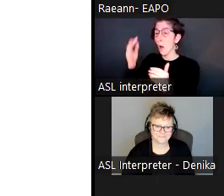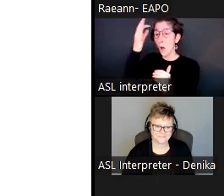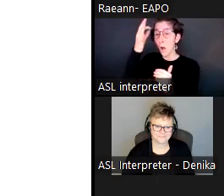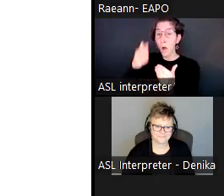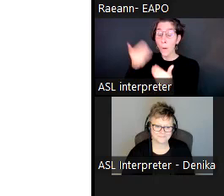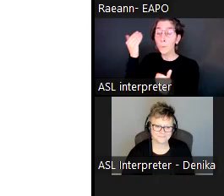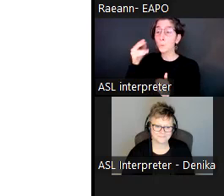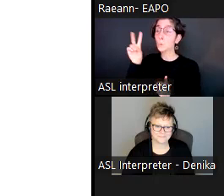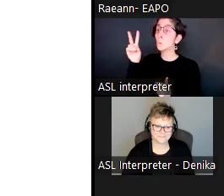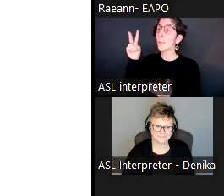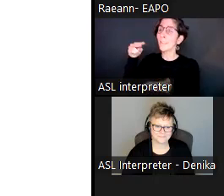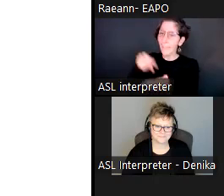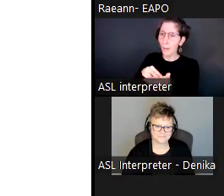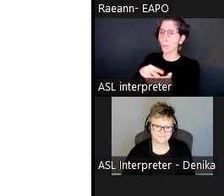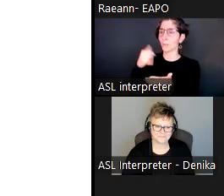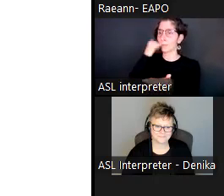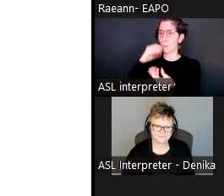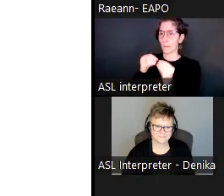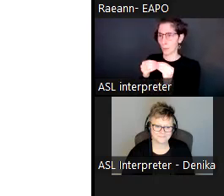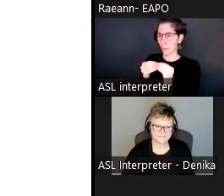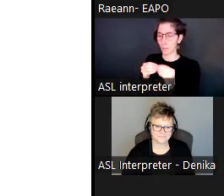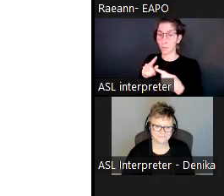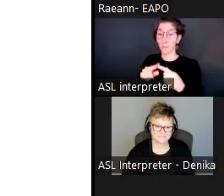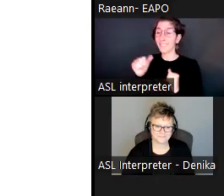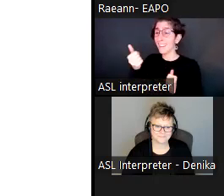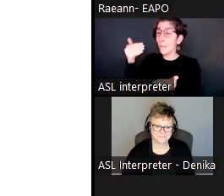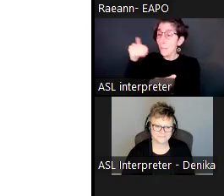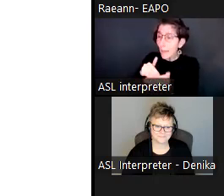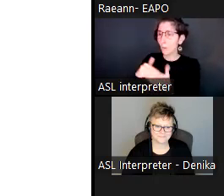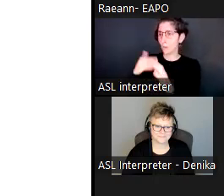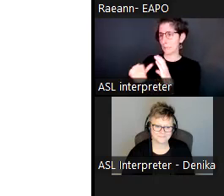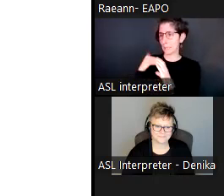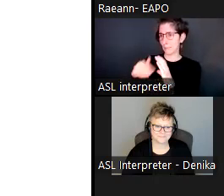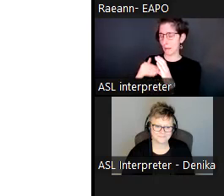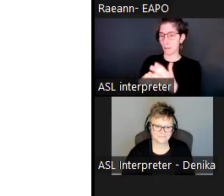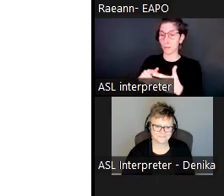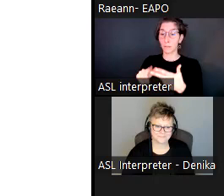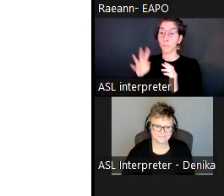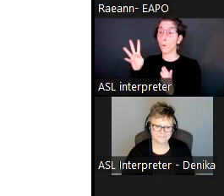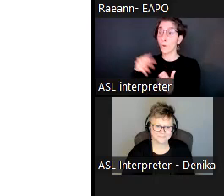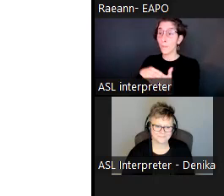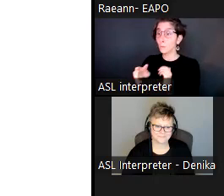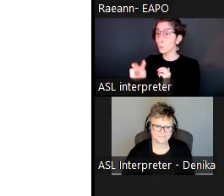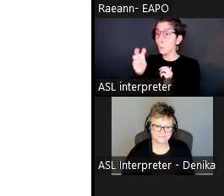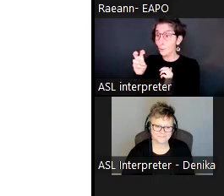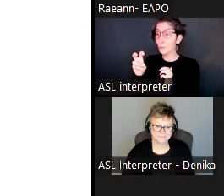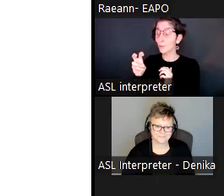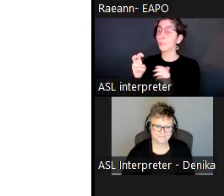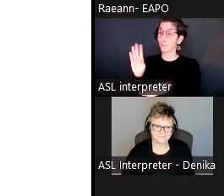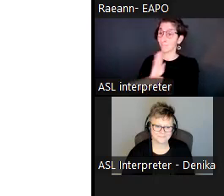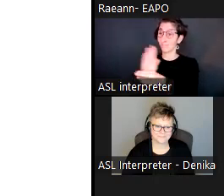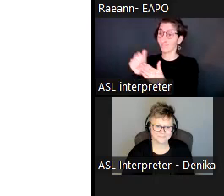numbers, over 10,000 emails, about 4,200 merchant accounts, and close